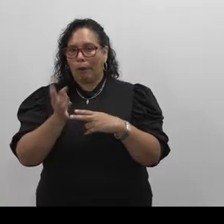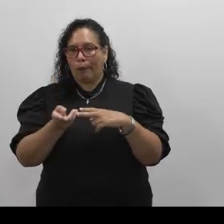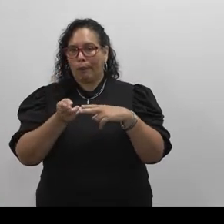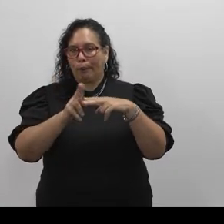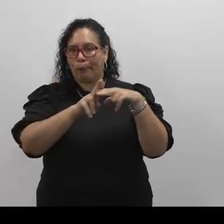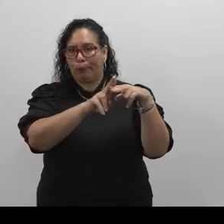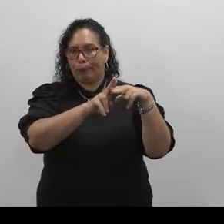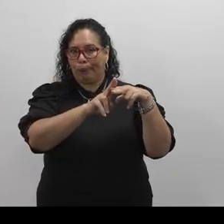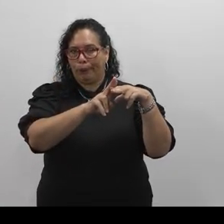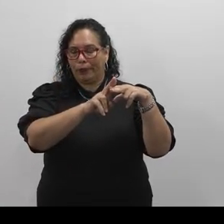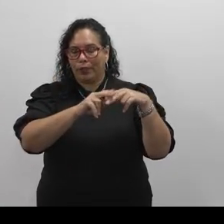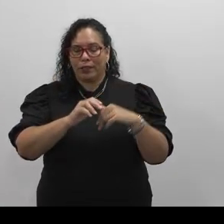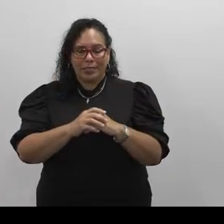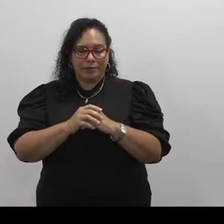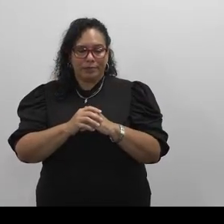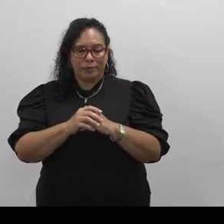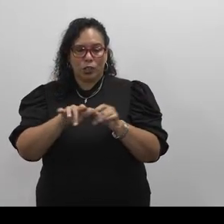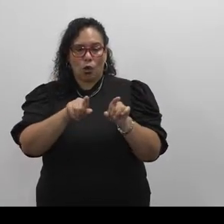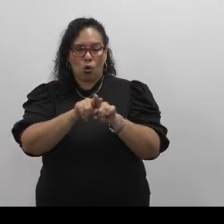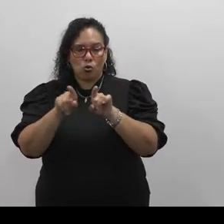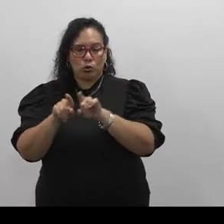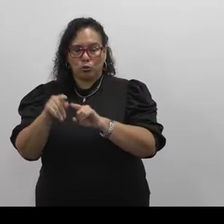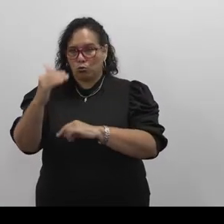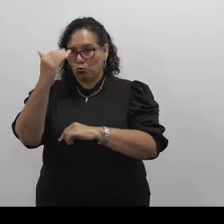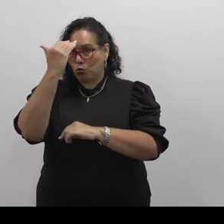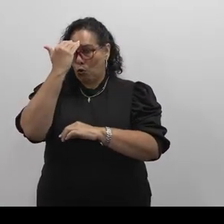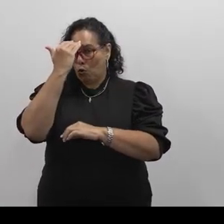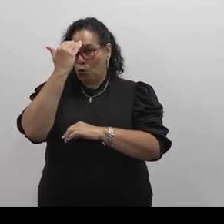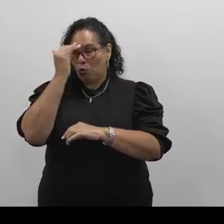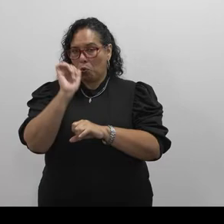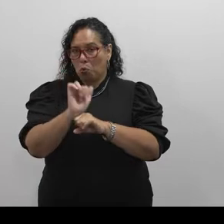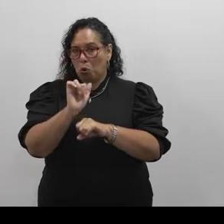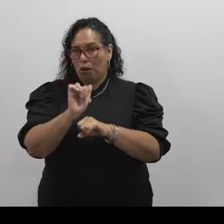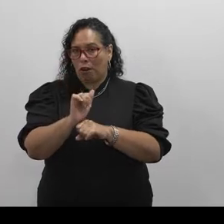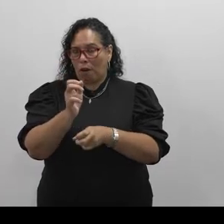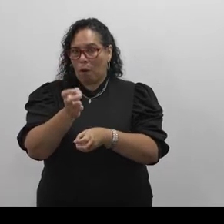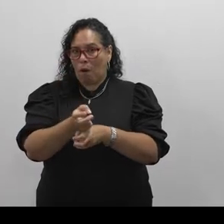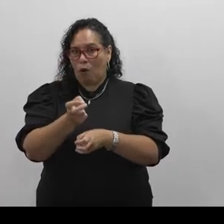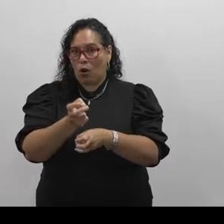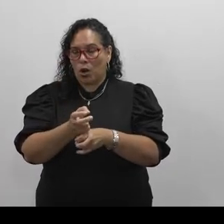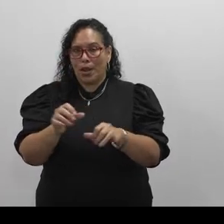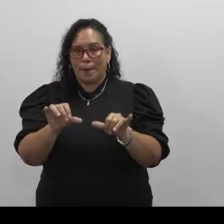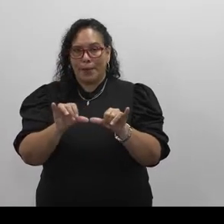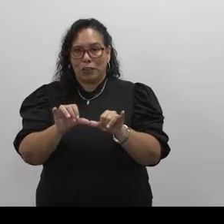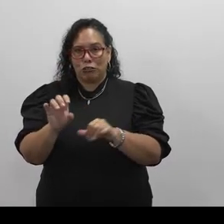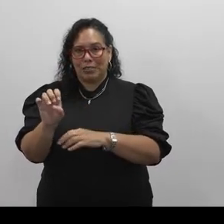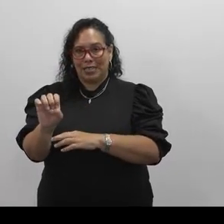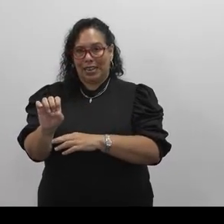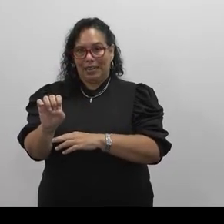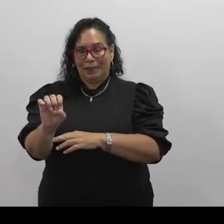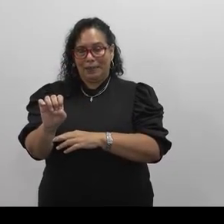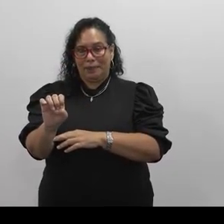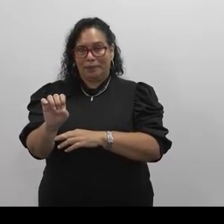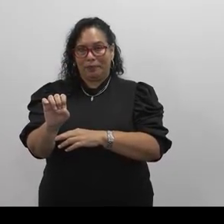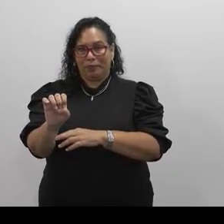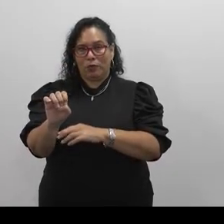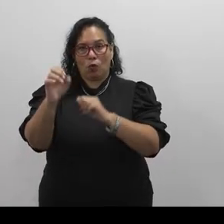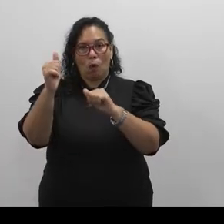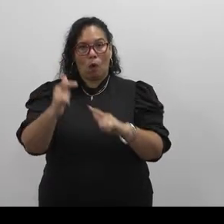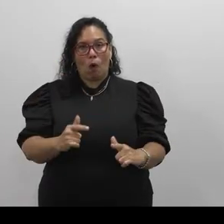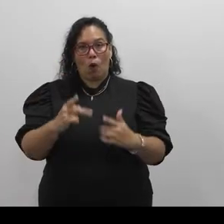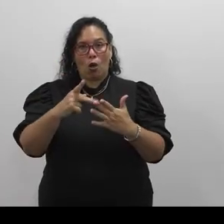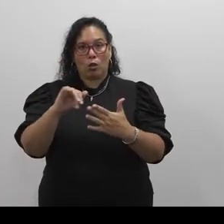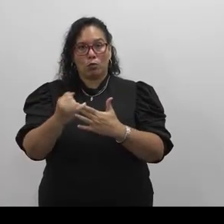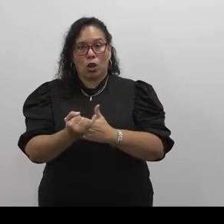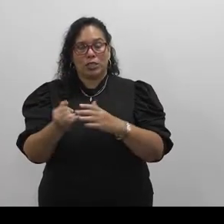points, right? We also know that we're working hard and heavy on Measure E right now. So all of the projects we set